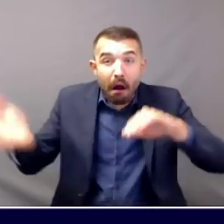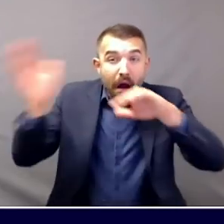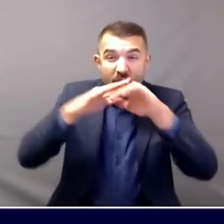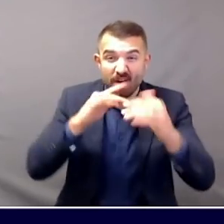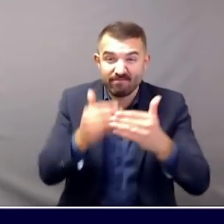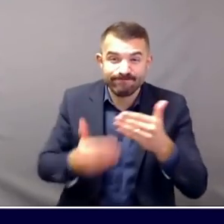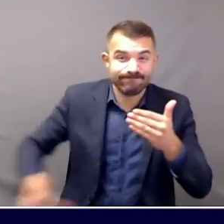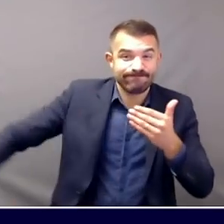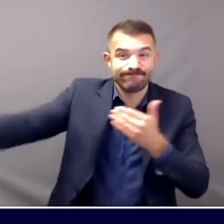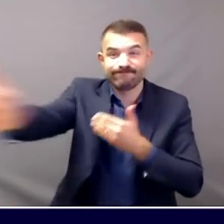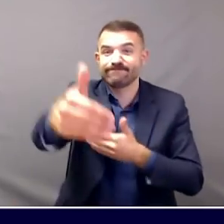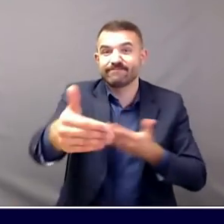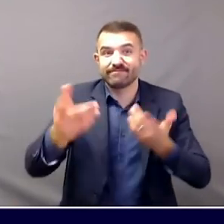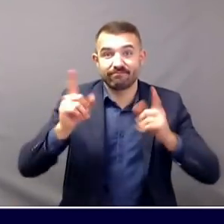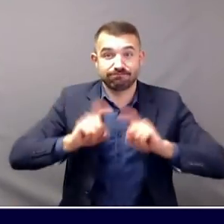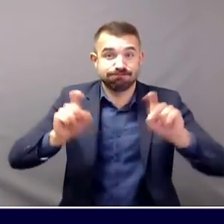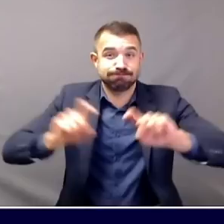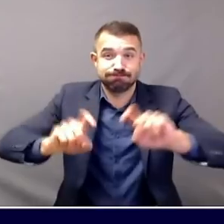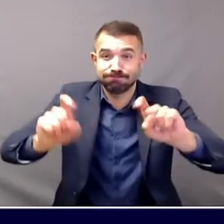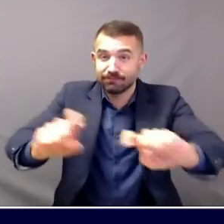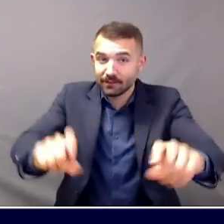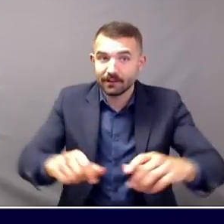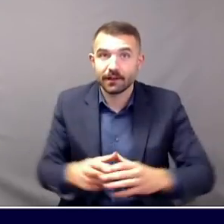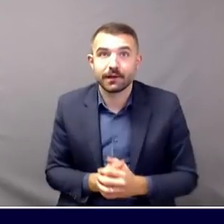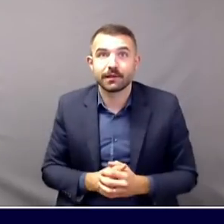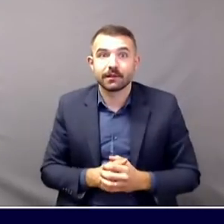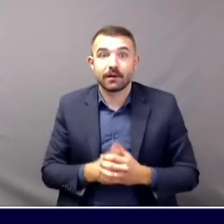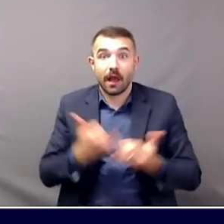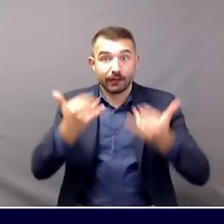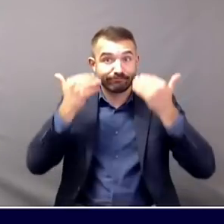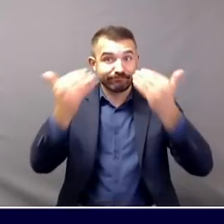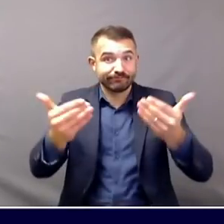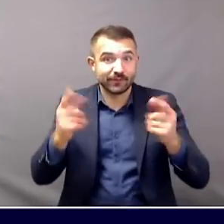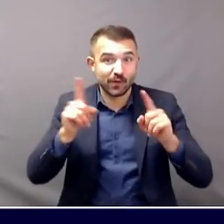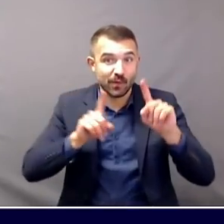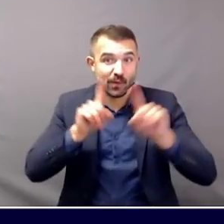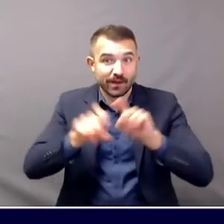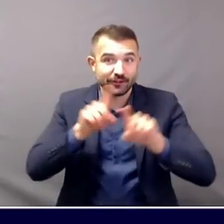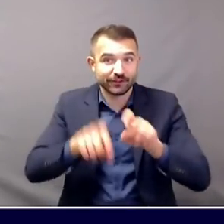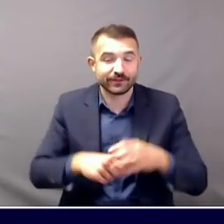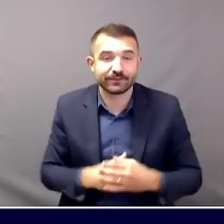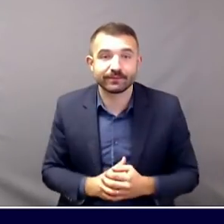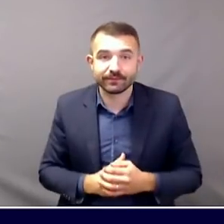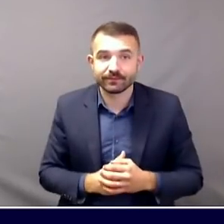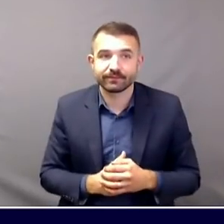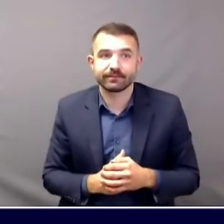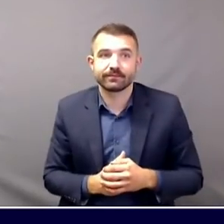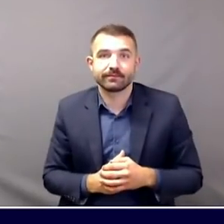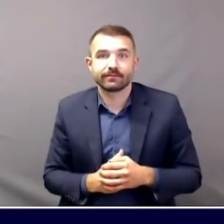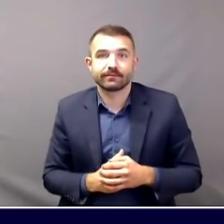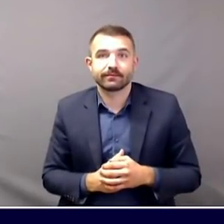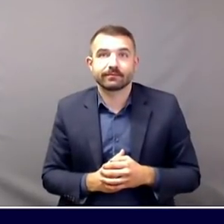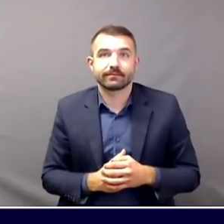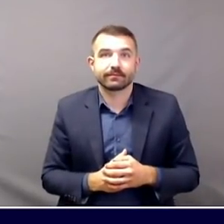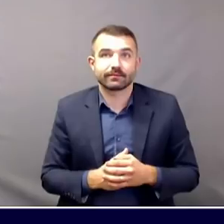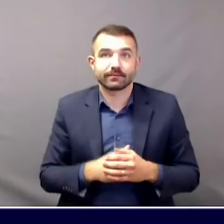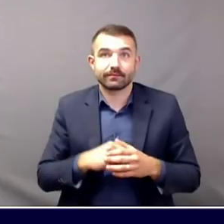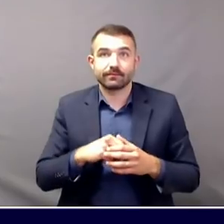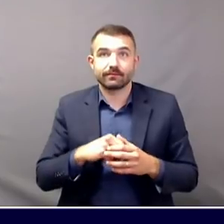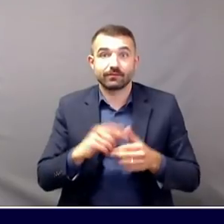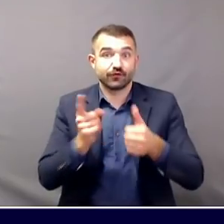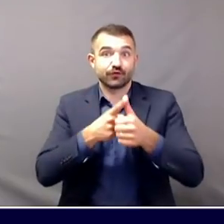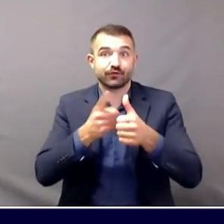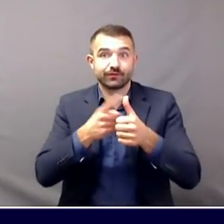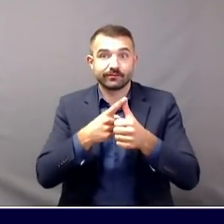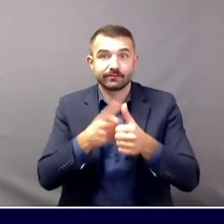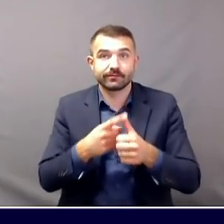Commissioner. We will take some questions from our colleagues in the media. Excuse me, the first question for the afternoon goes to Rebecca Stefanski